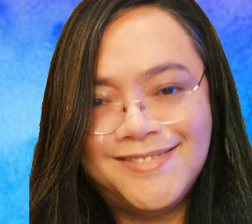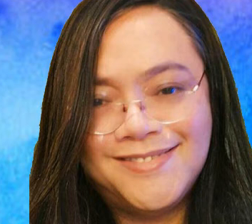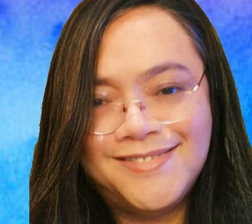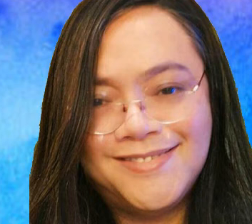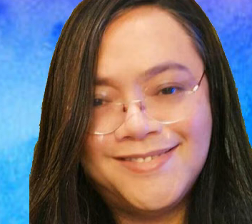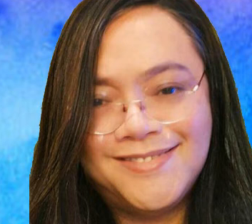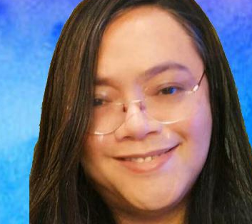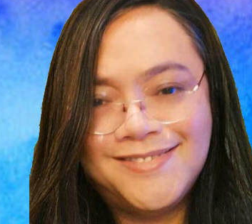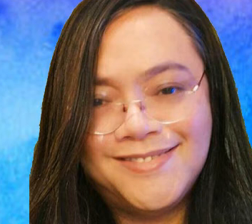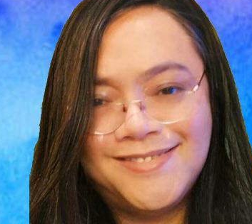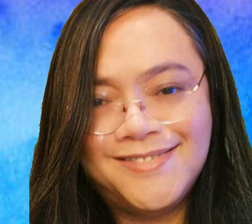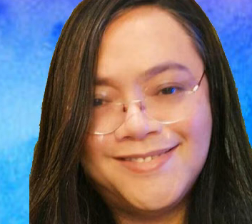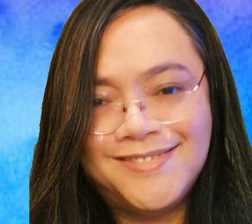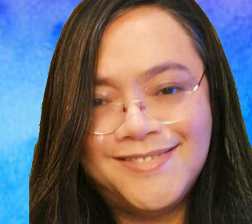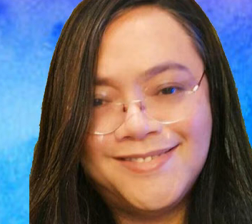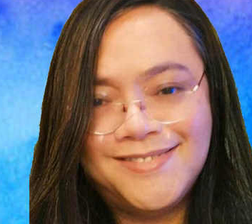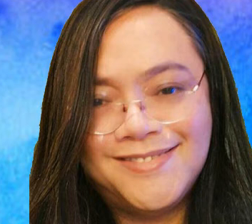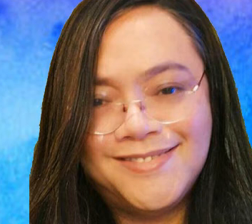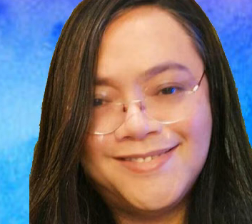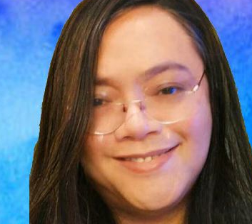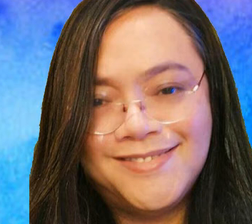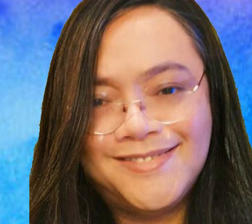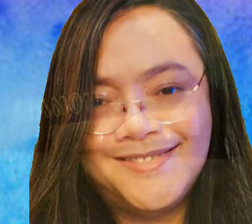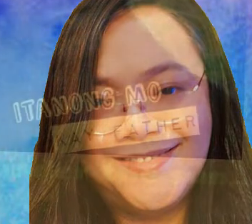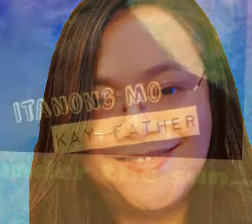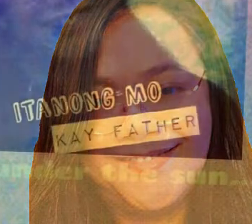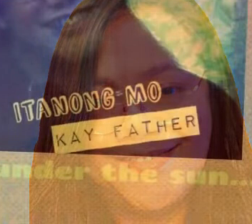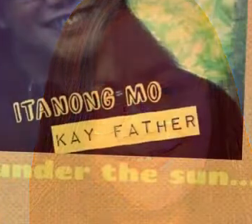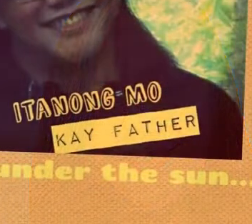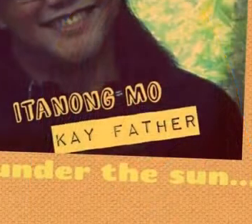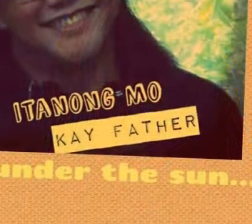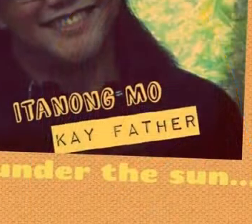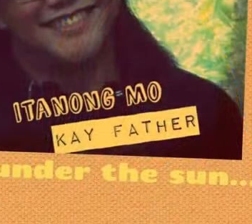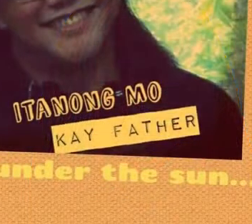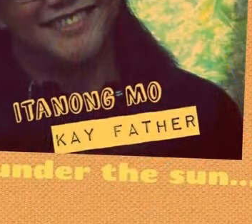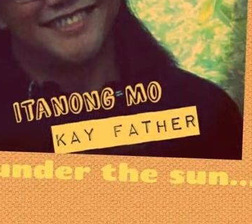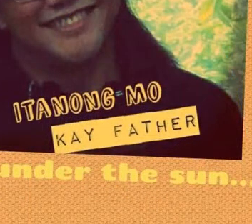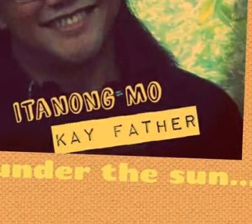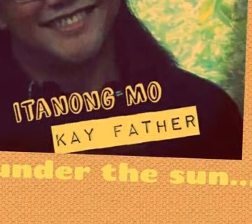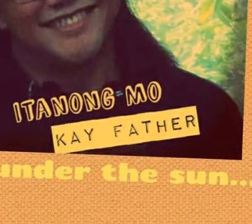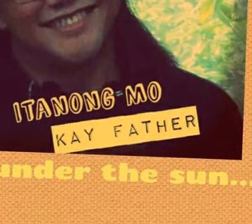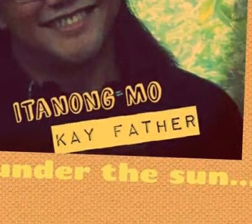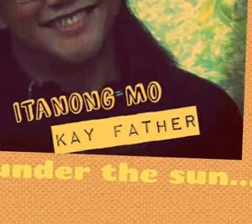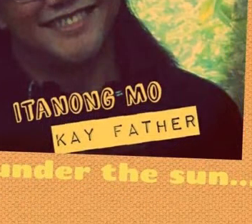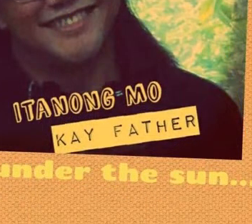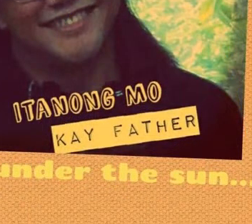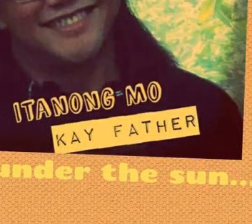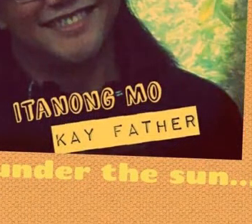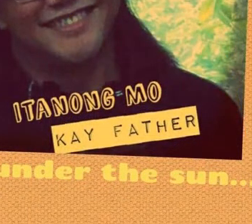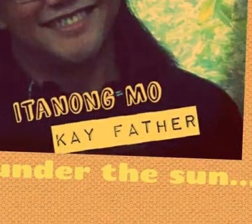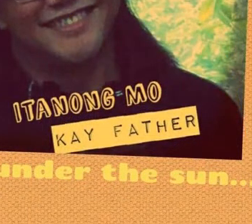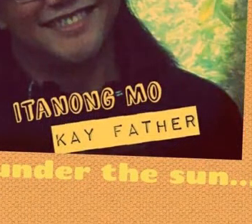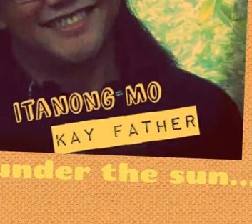walang inuman. At medyo masipag din po akong sumagot sa mga tanong ninyo tungkol sa buhay-buhay. At lalo na tungkol sa